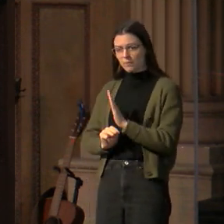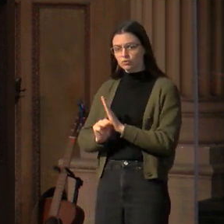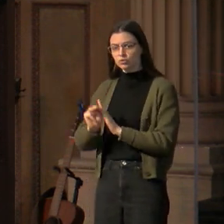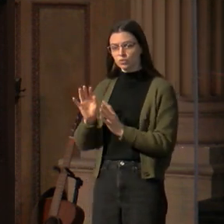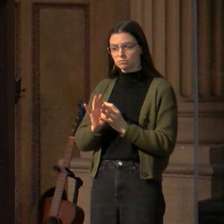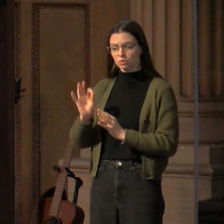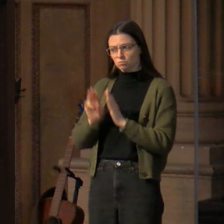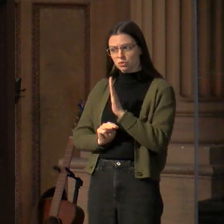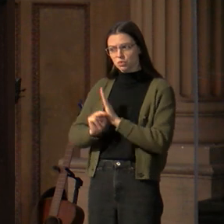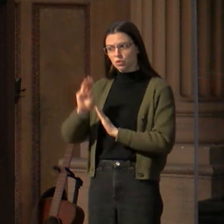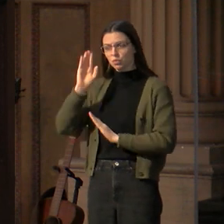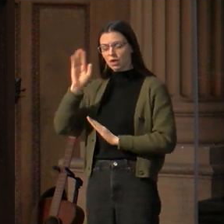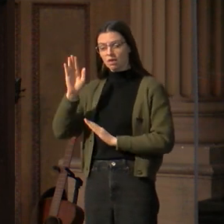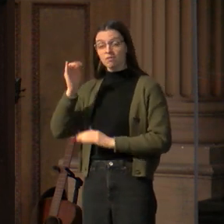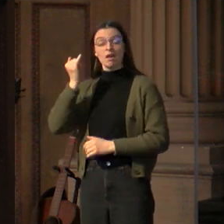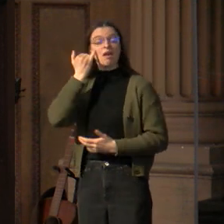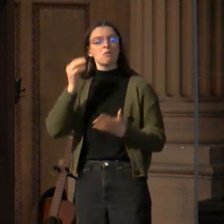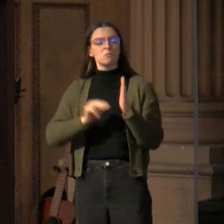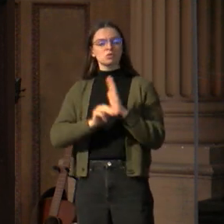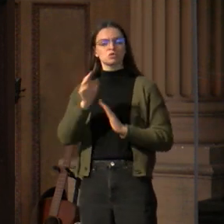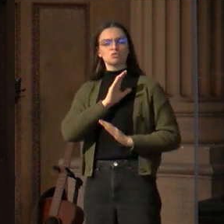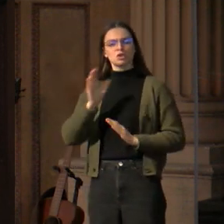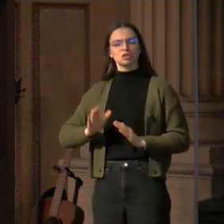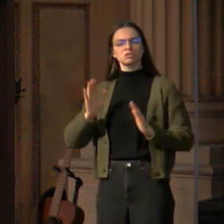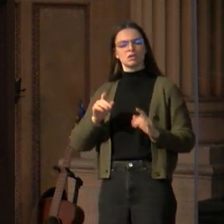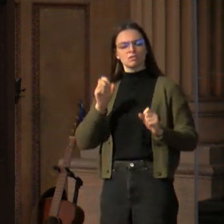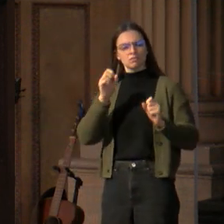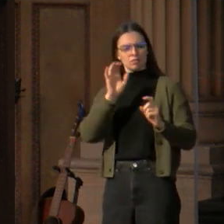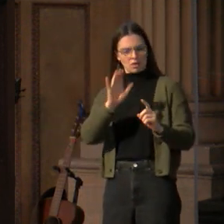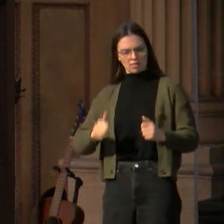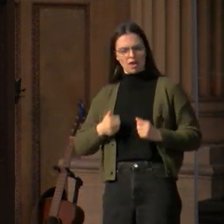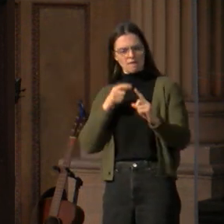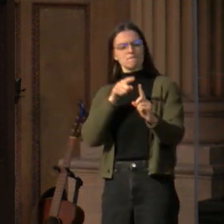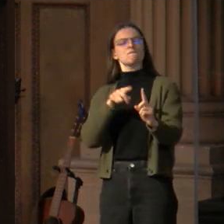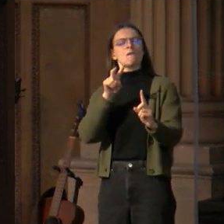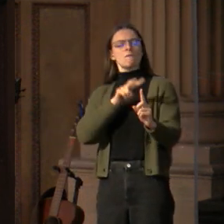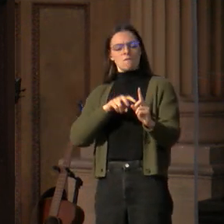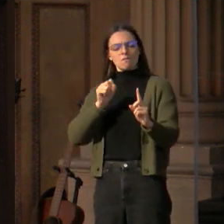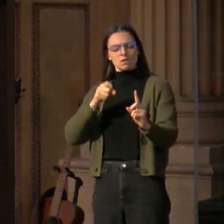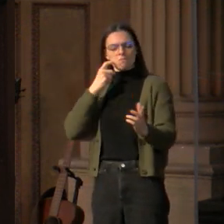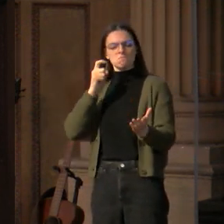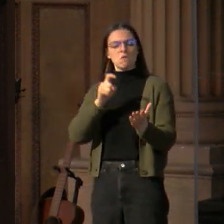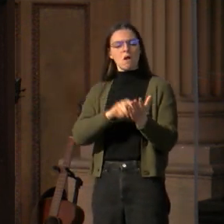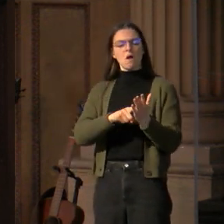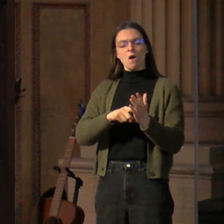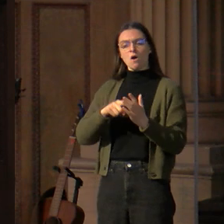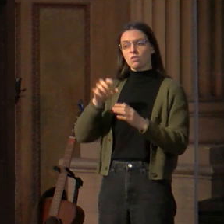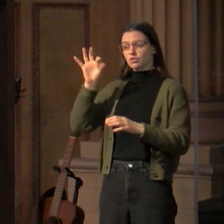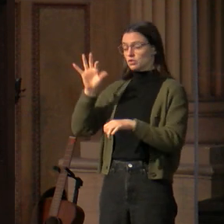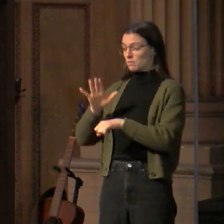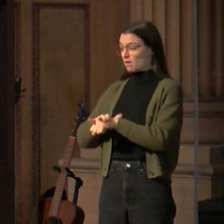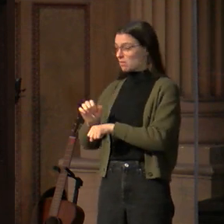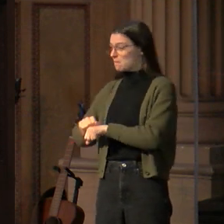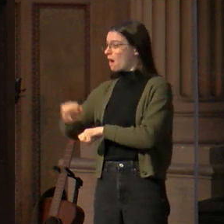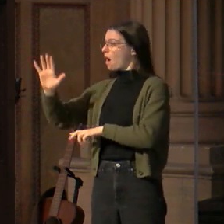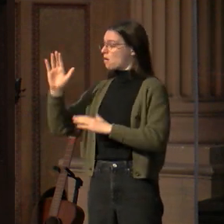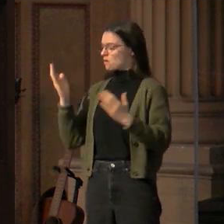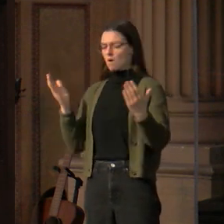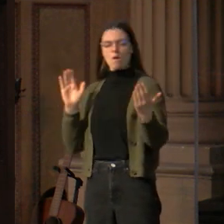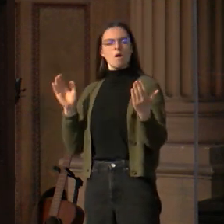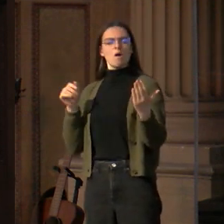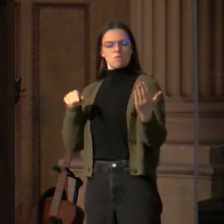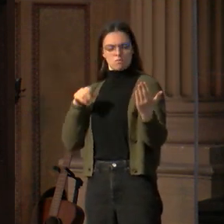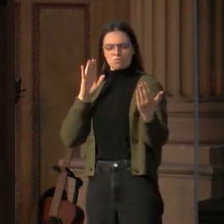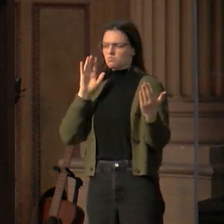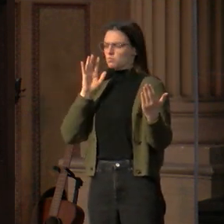that life looks like the life that's described in the Sermon on the Mount. There will certainly be gaps and weaknesses and always a need for